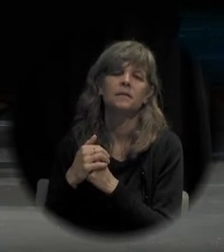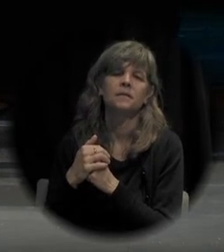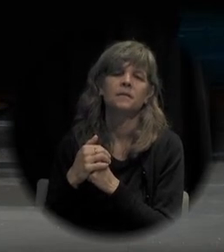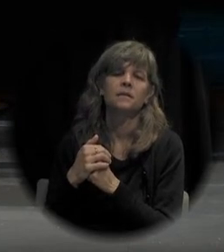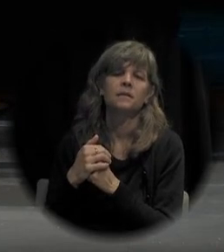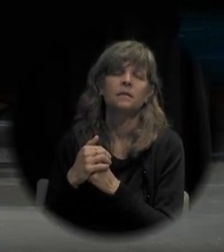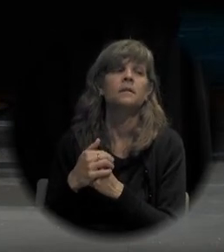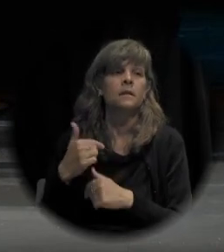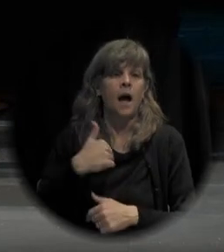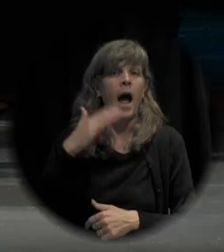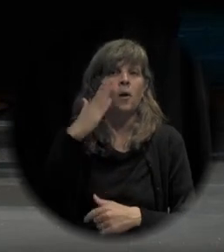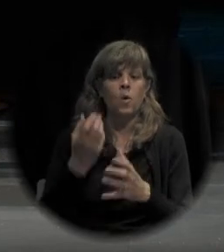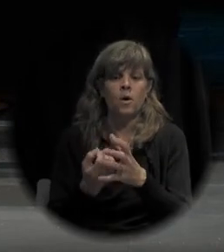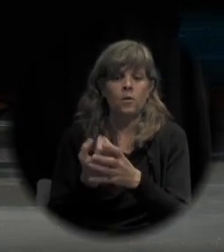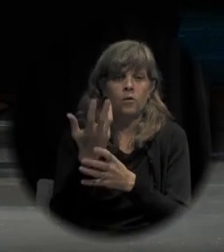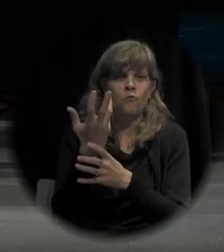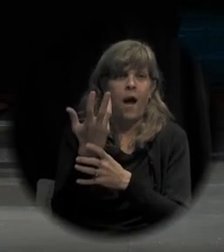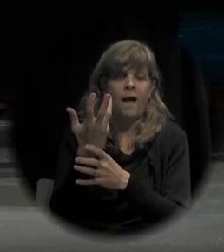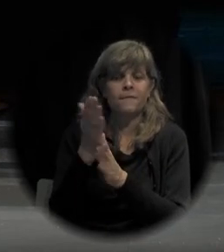I will thrive in life only